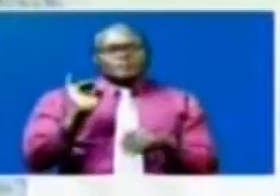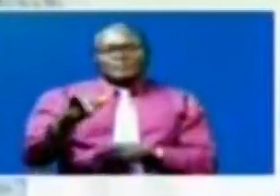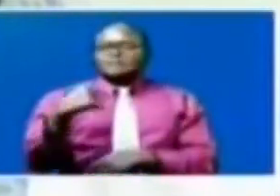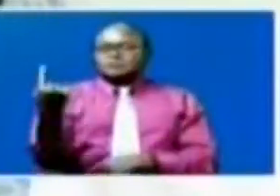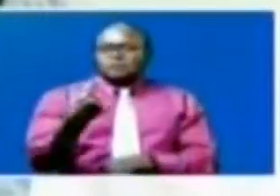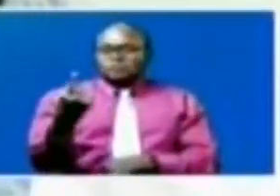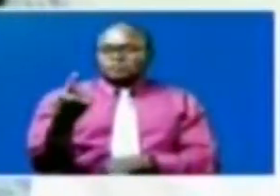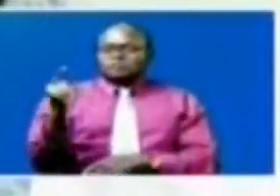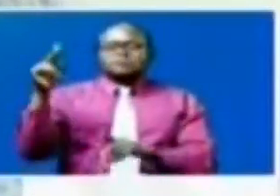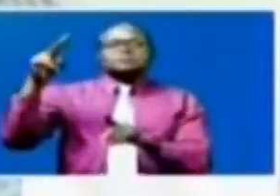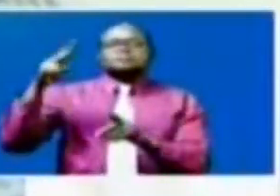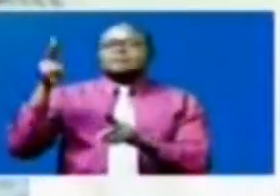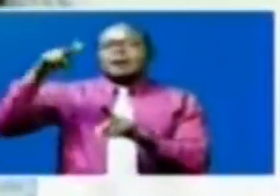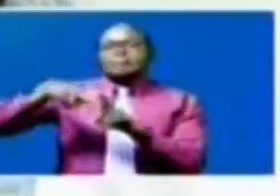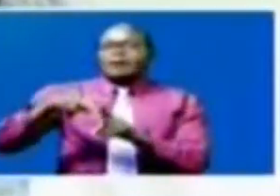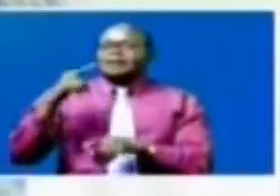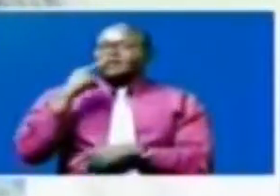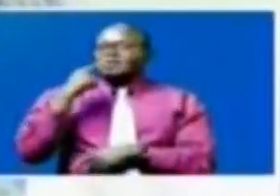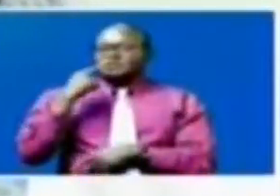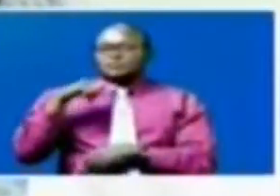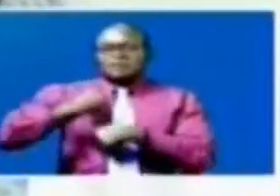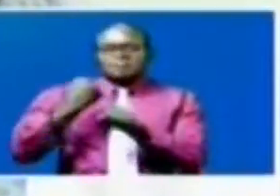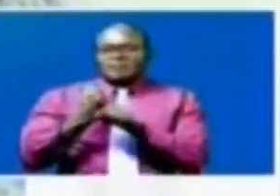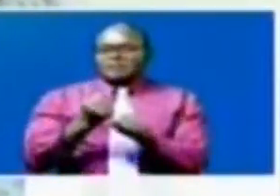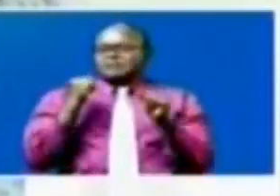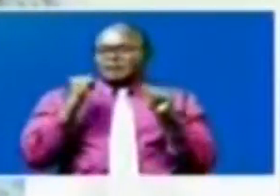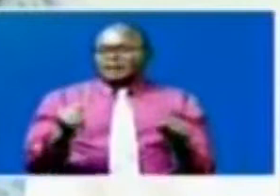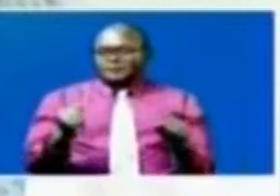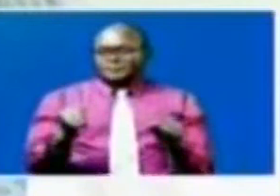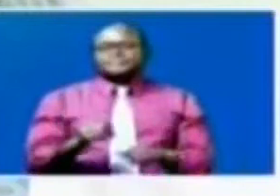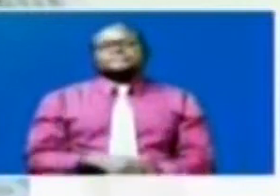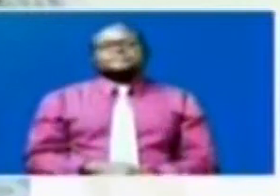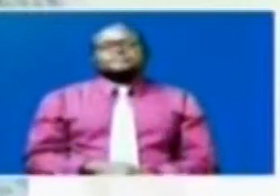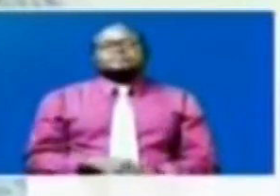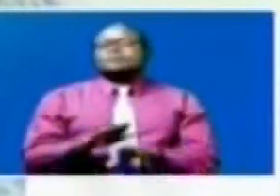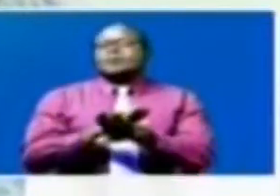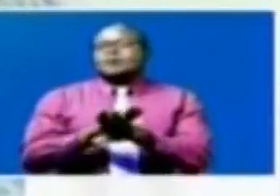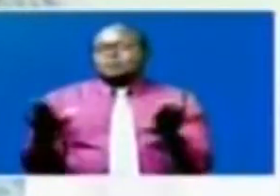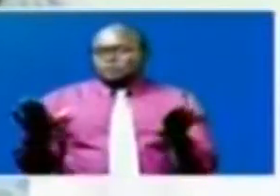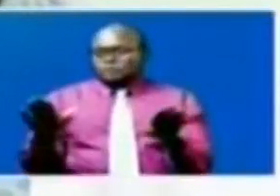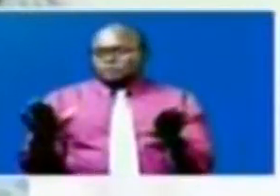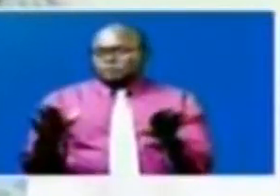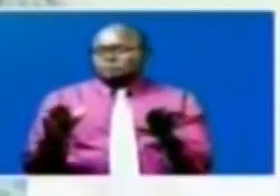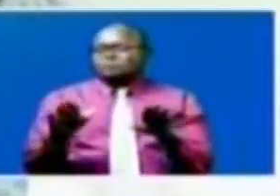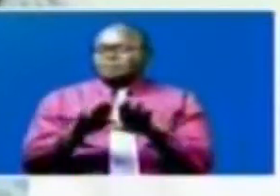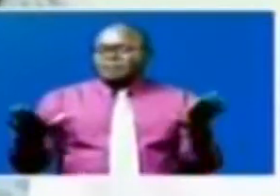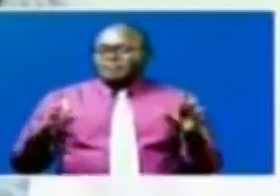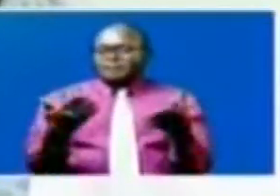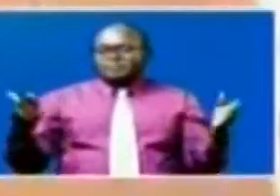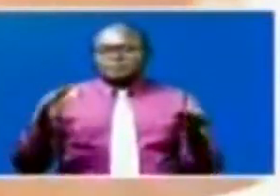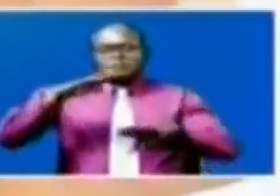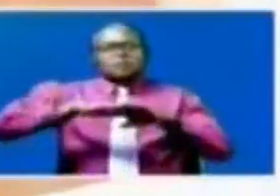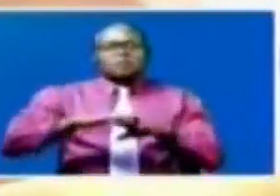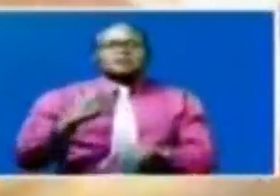just applies on the tooth, increases the hardness of the tooth. And it is not a permanent thing on the